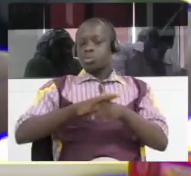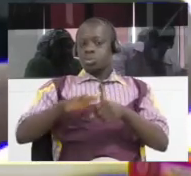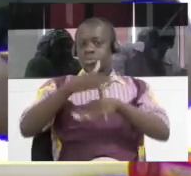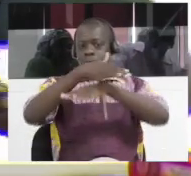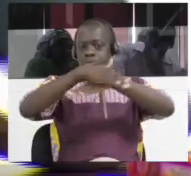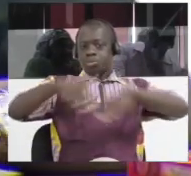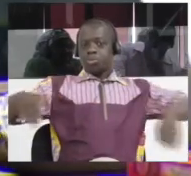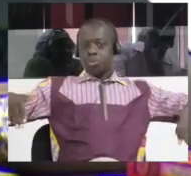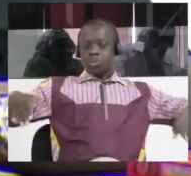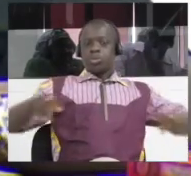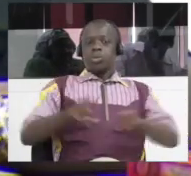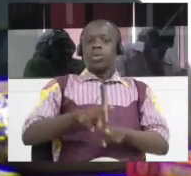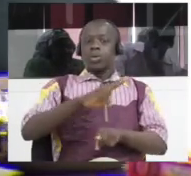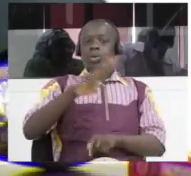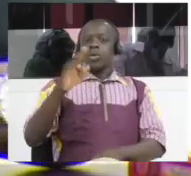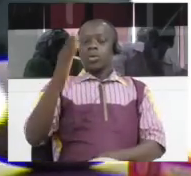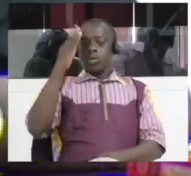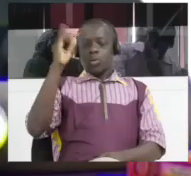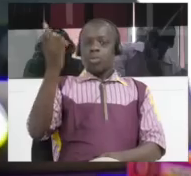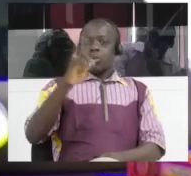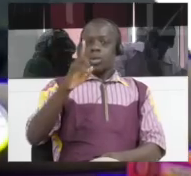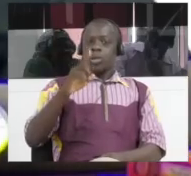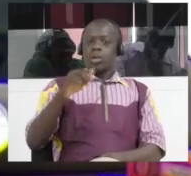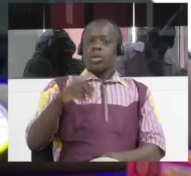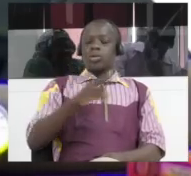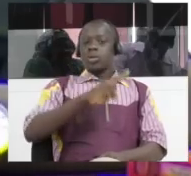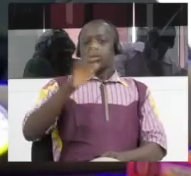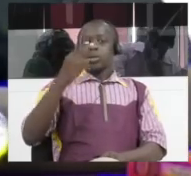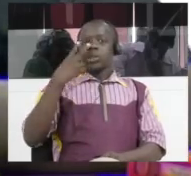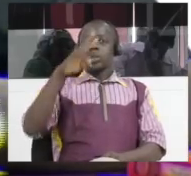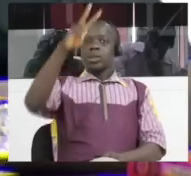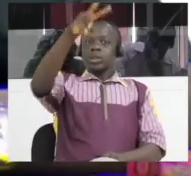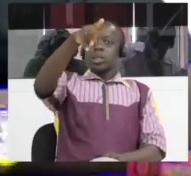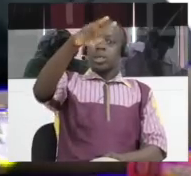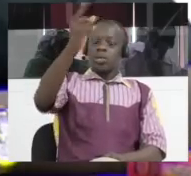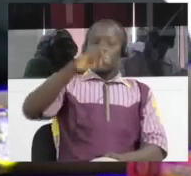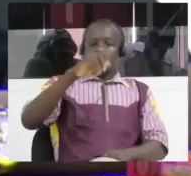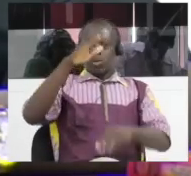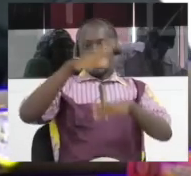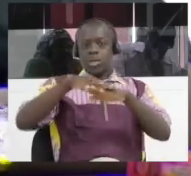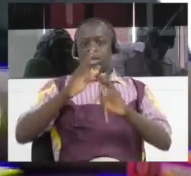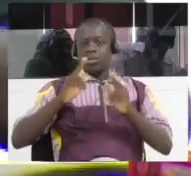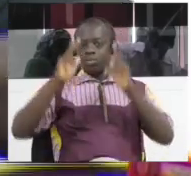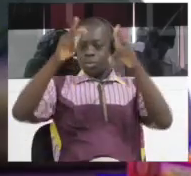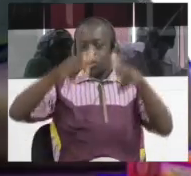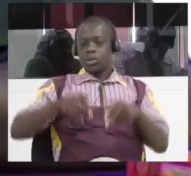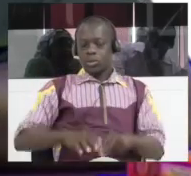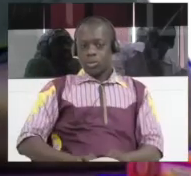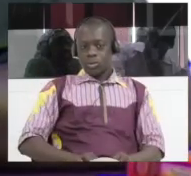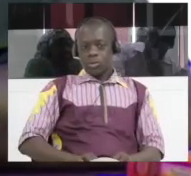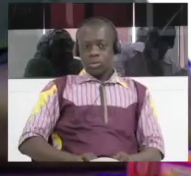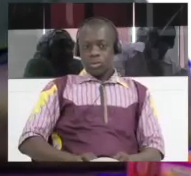completely sealed us, and we didn't know what about 200 meters from the bridge, so we couldn't see what deployment was on the